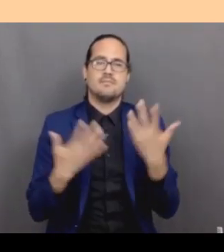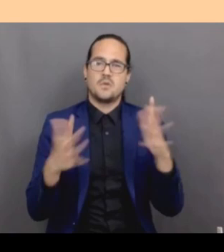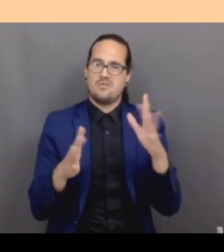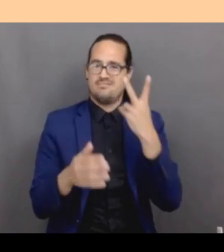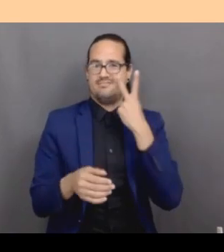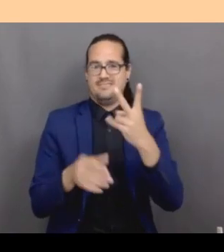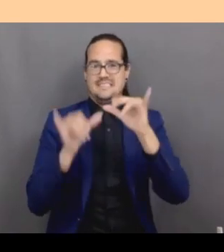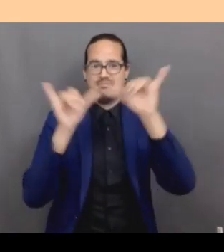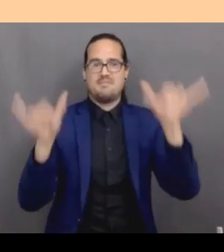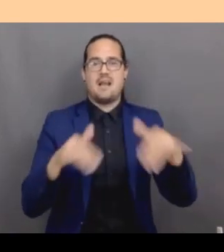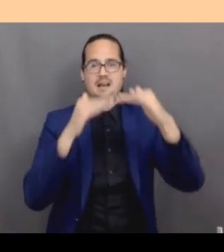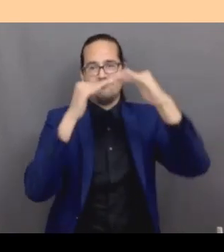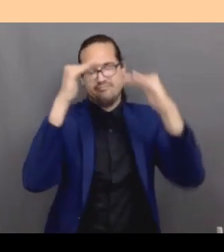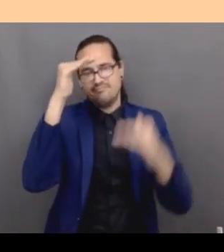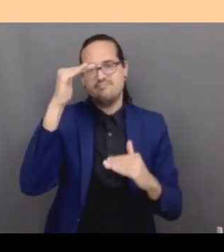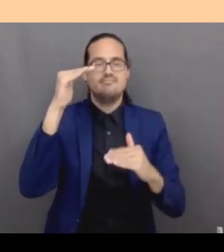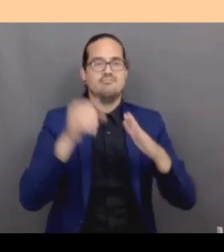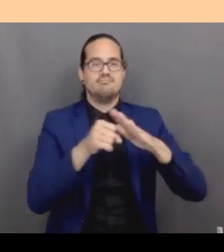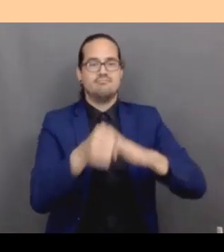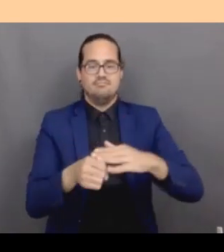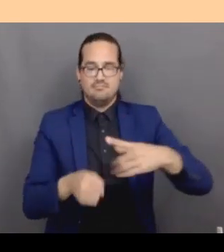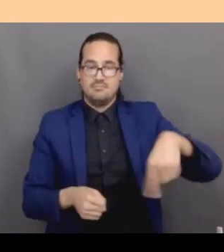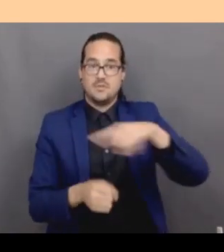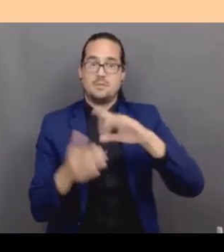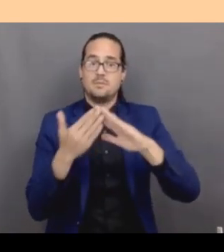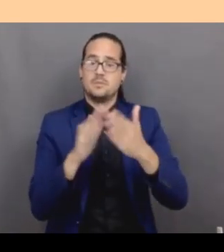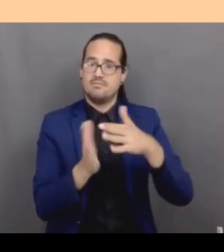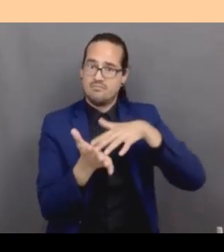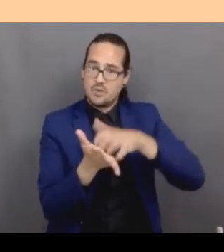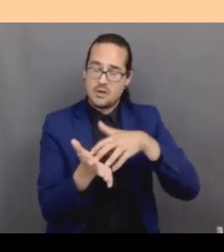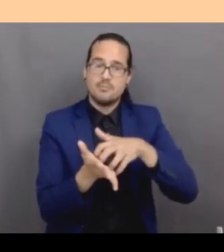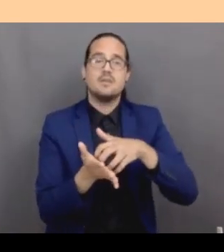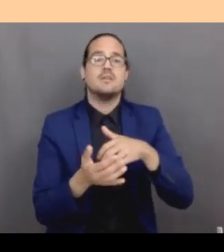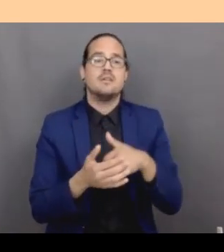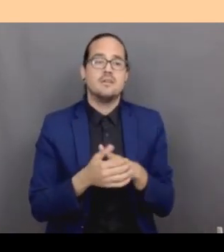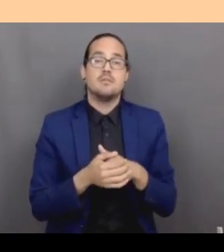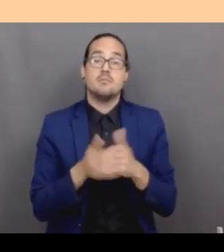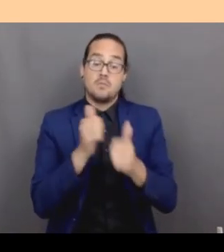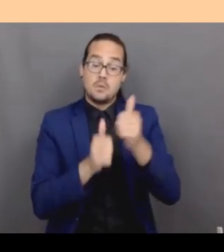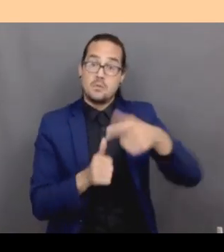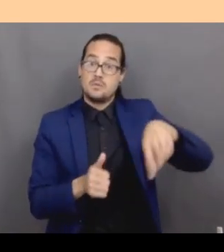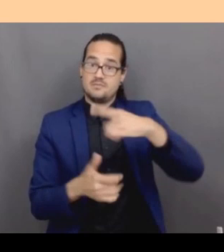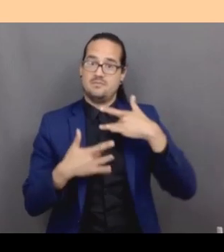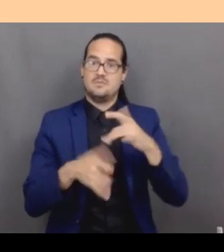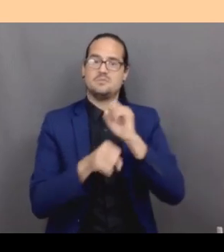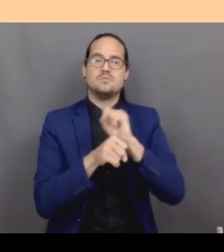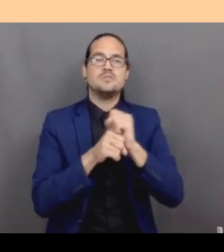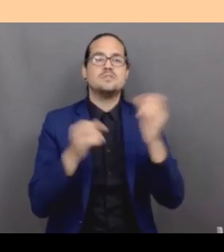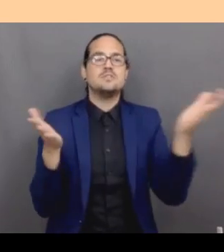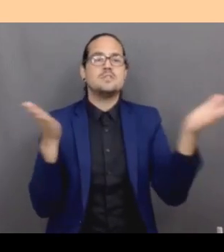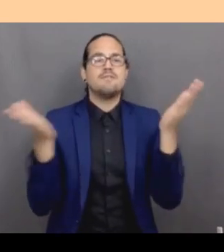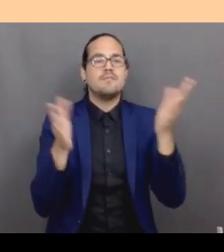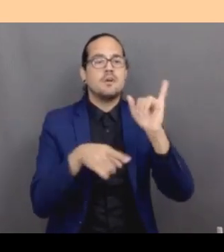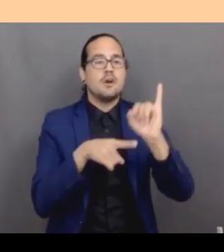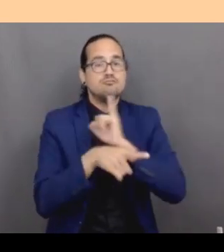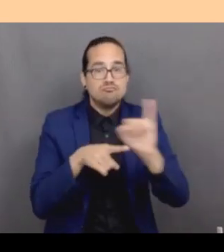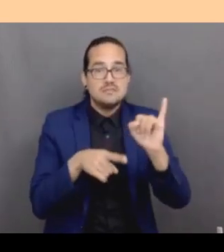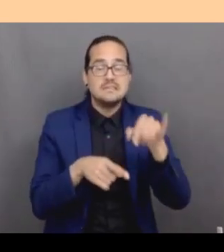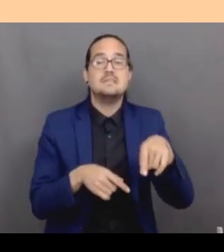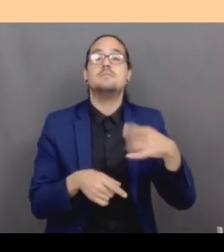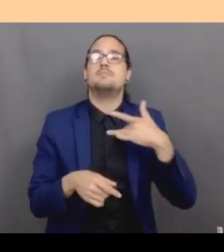service industries and live in crowded living conditions. In times like these communities experience the greatest